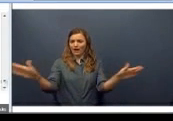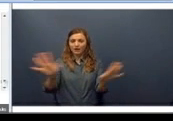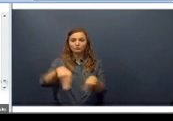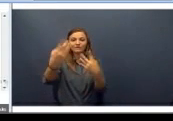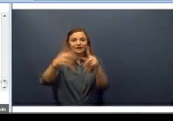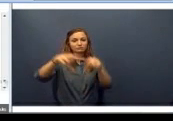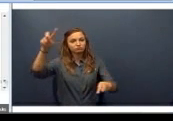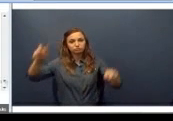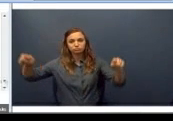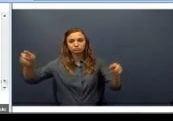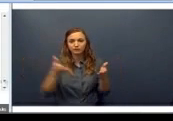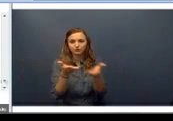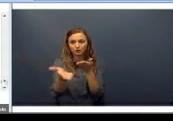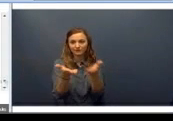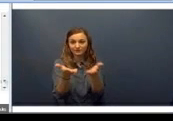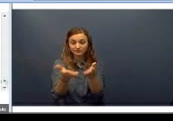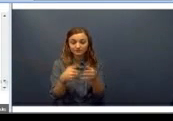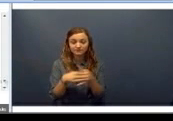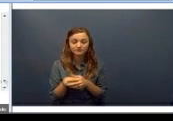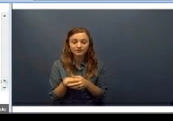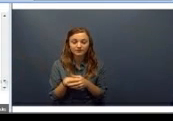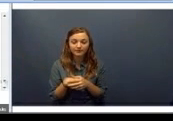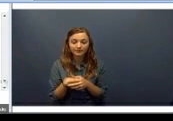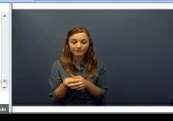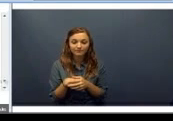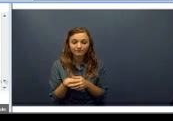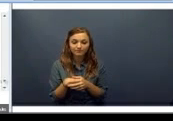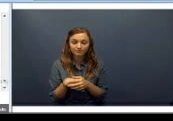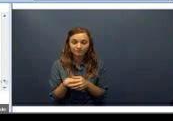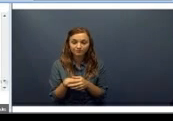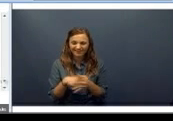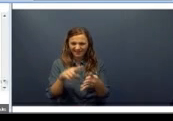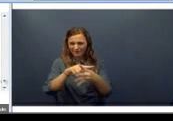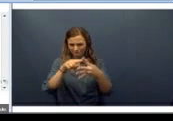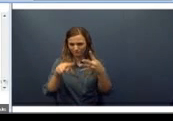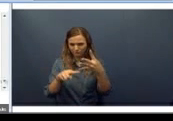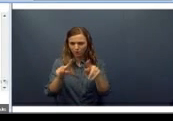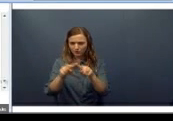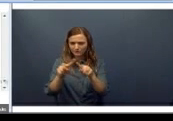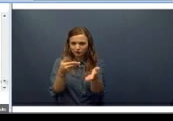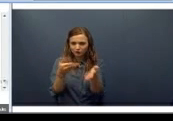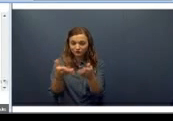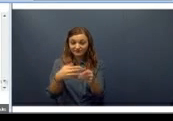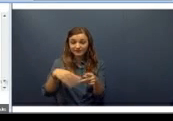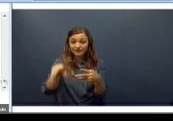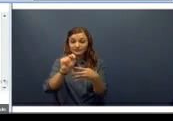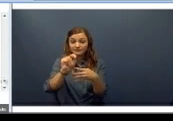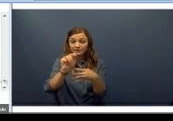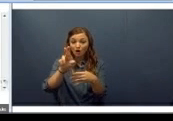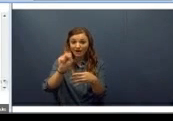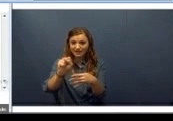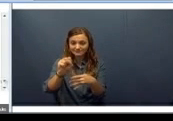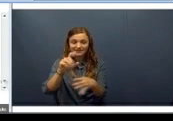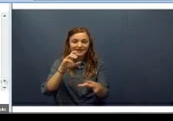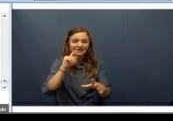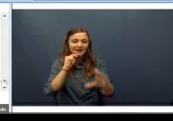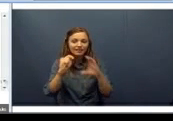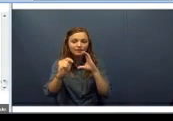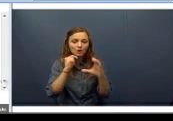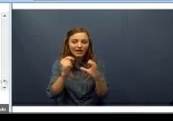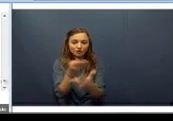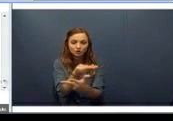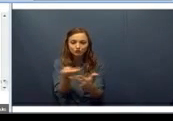nationwide organization, and we do provide a wide variety of services. Primarily, let me break them down into 4 different